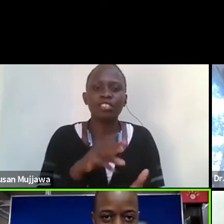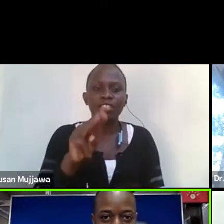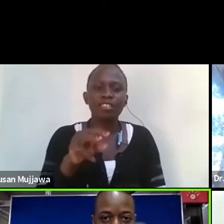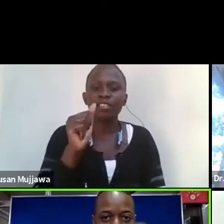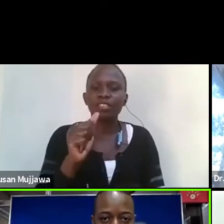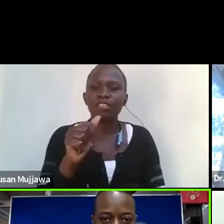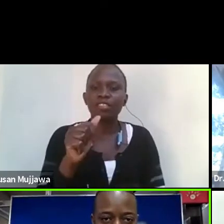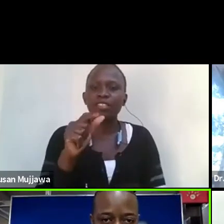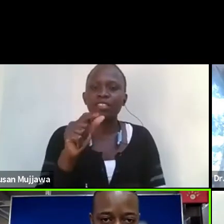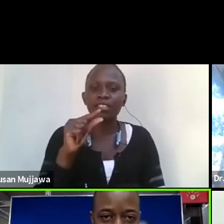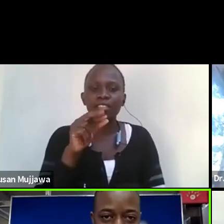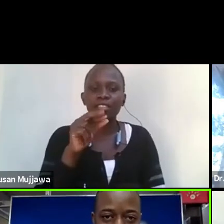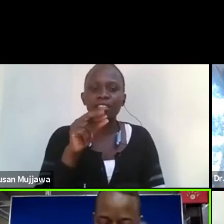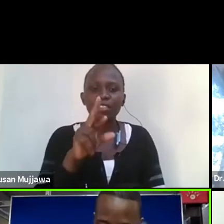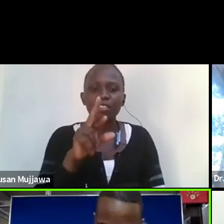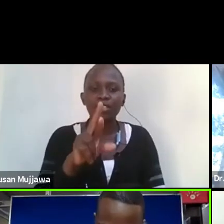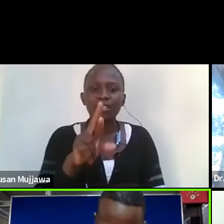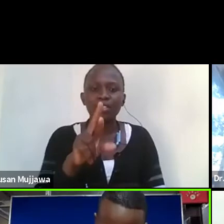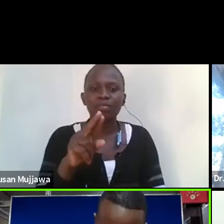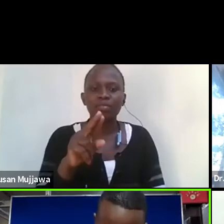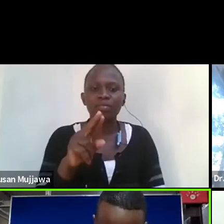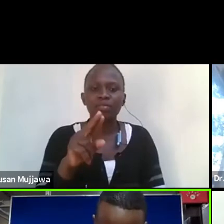and then also very well detailed from